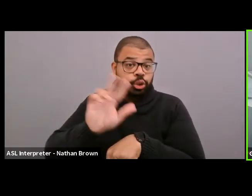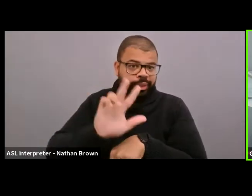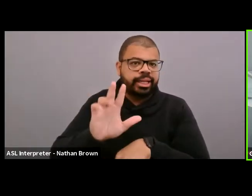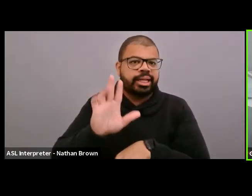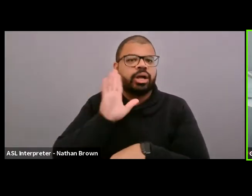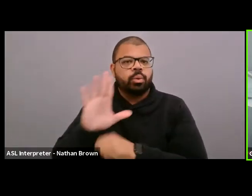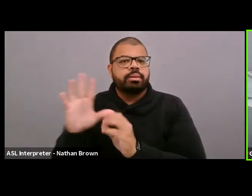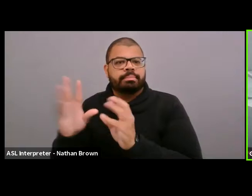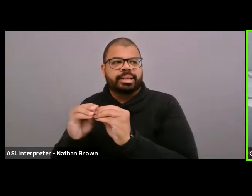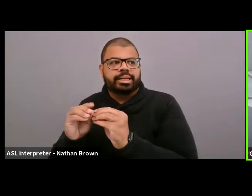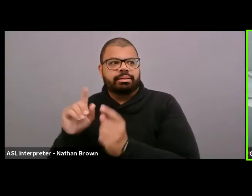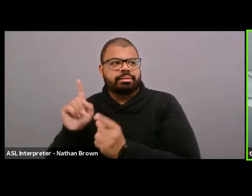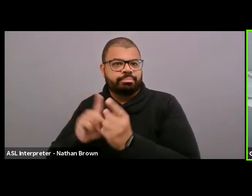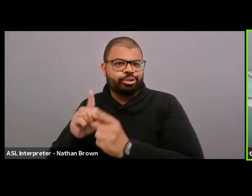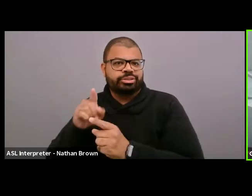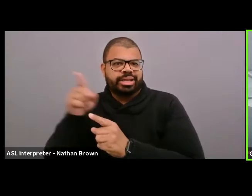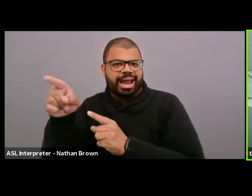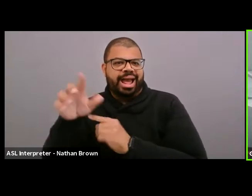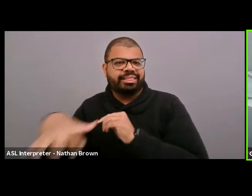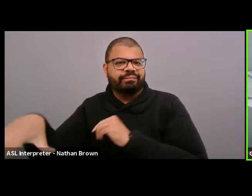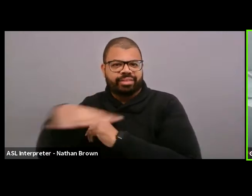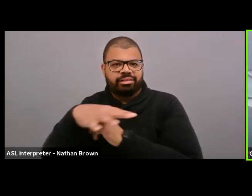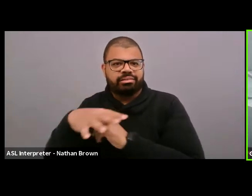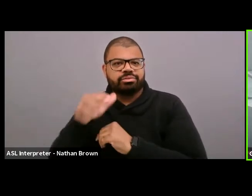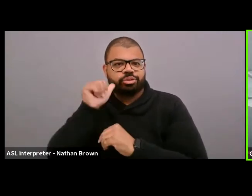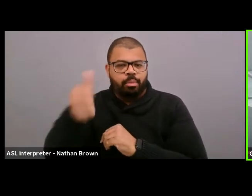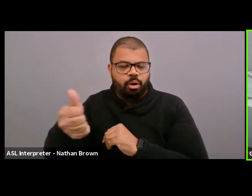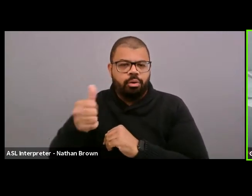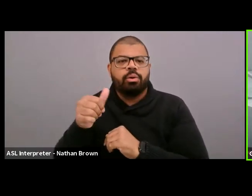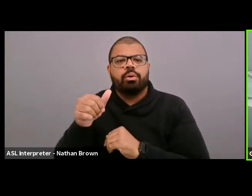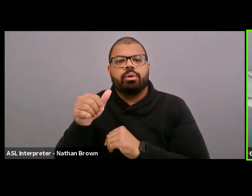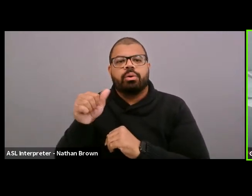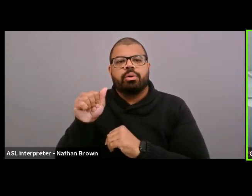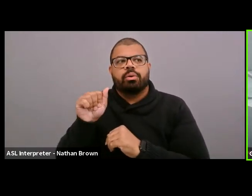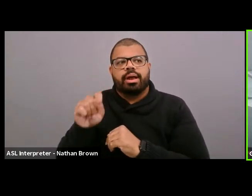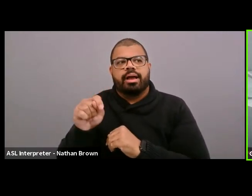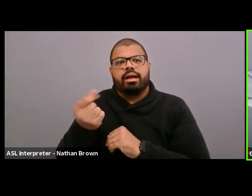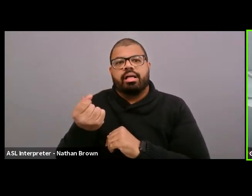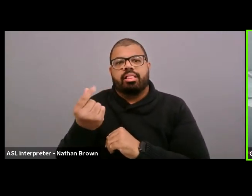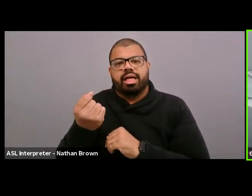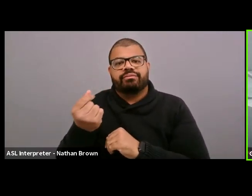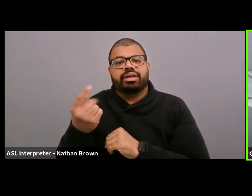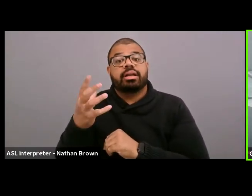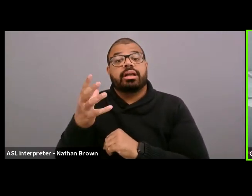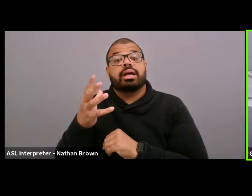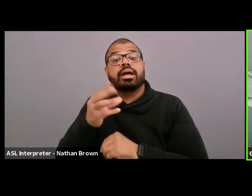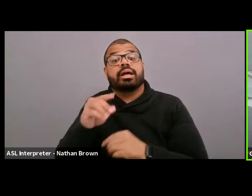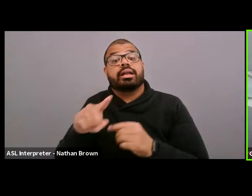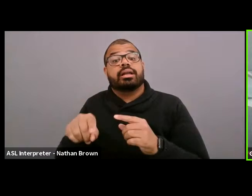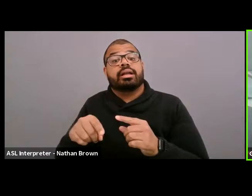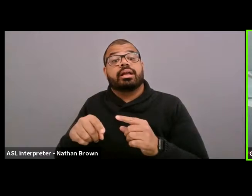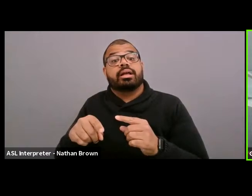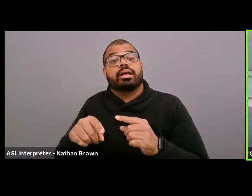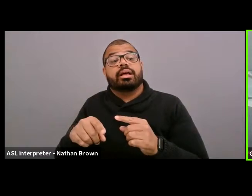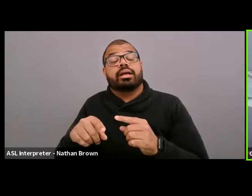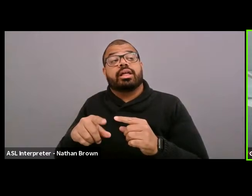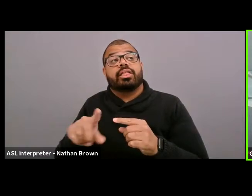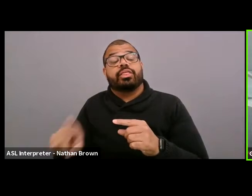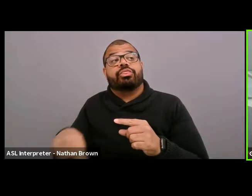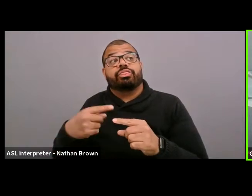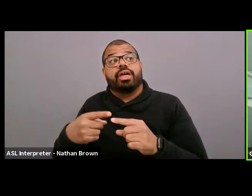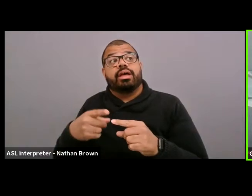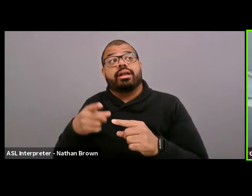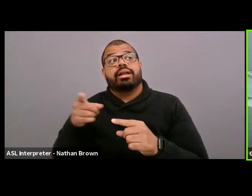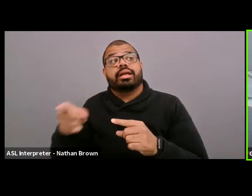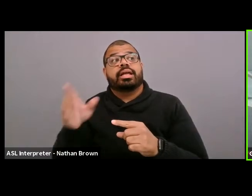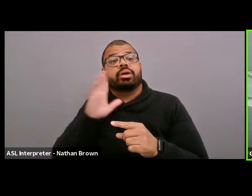person at the field tomorrow at 11 a.m. And then he's gonna update